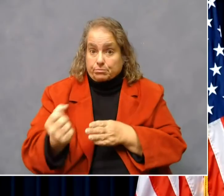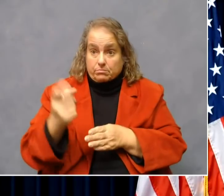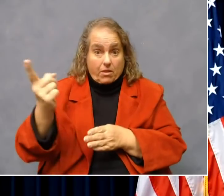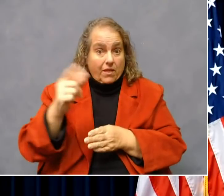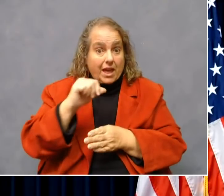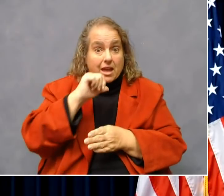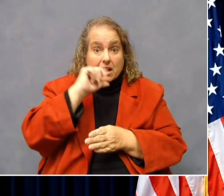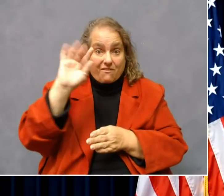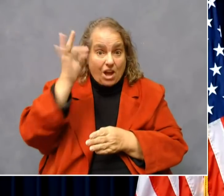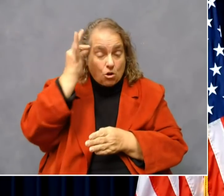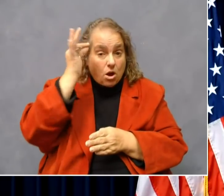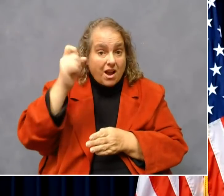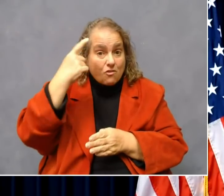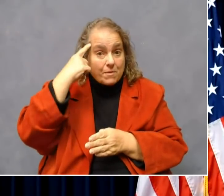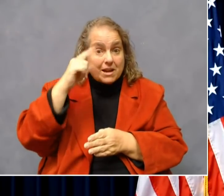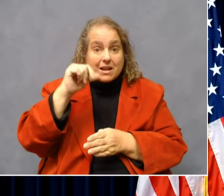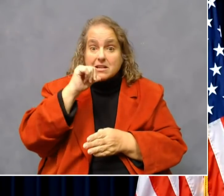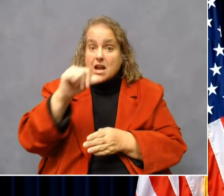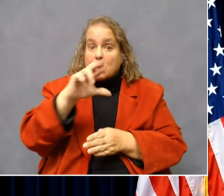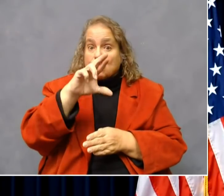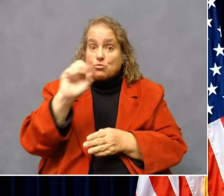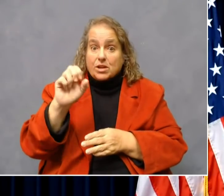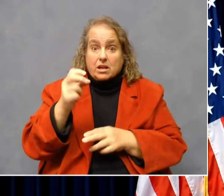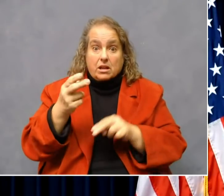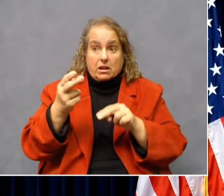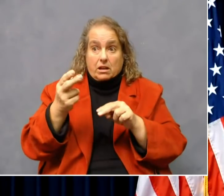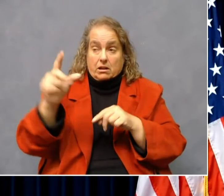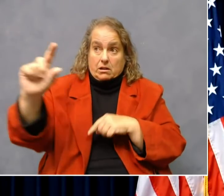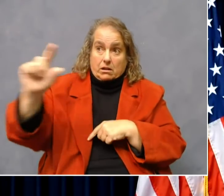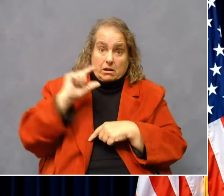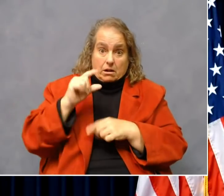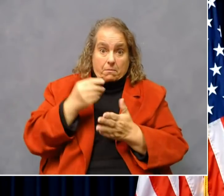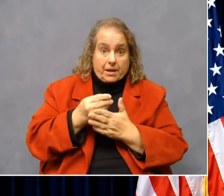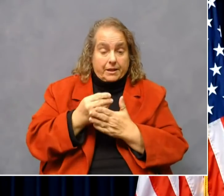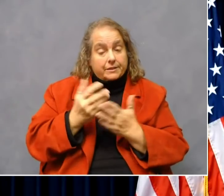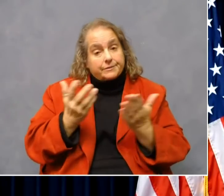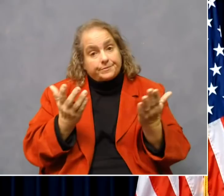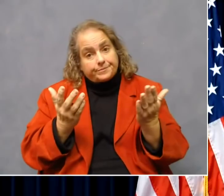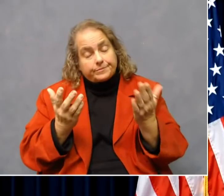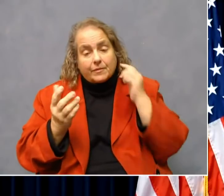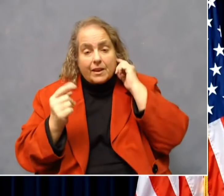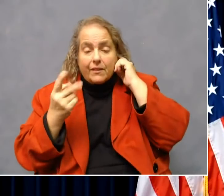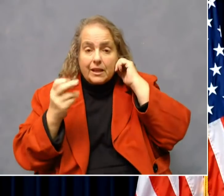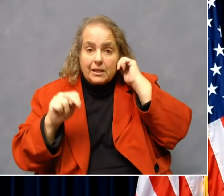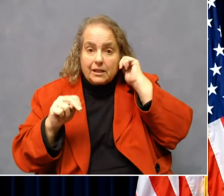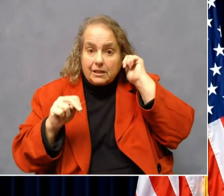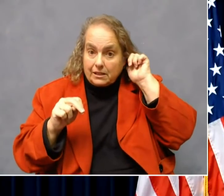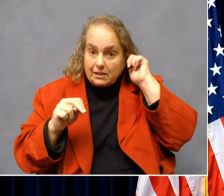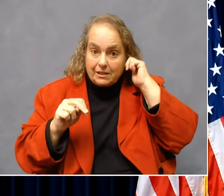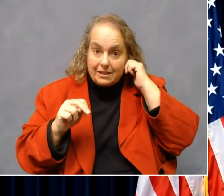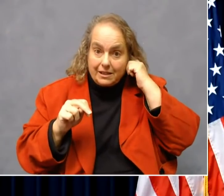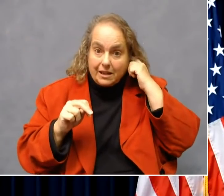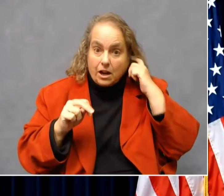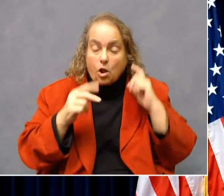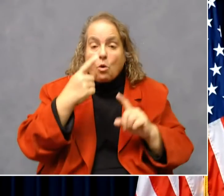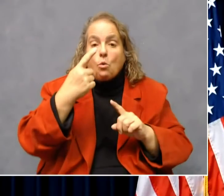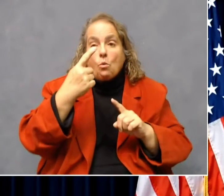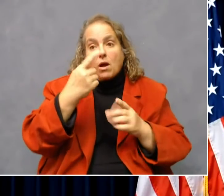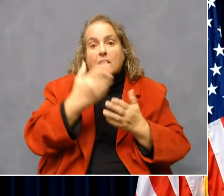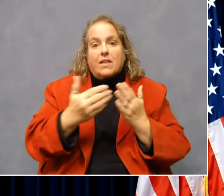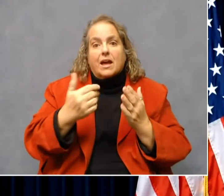one positive is that while I'm not sure that the communications would qualify, we do